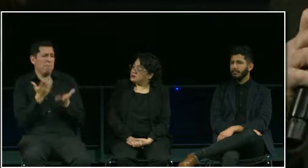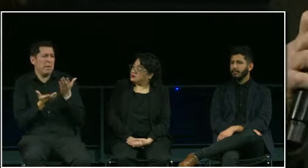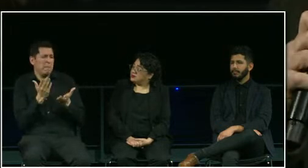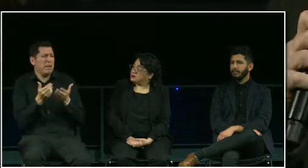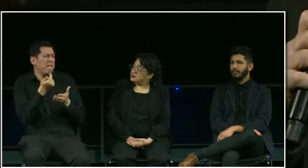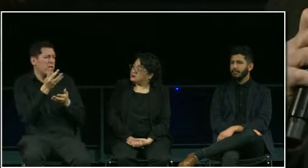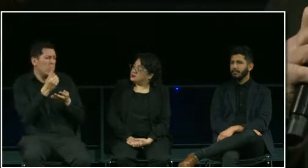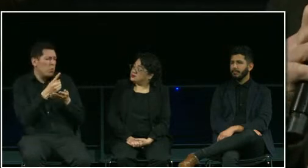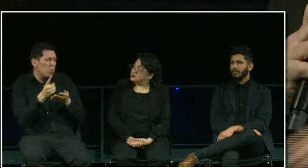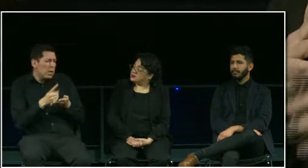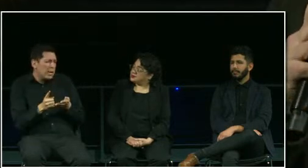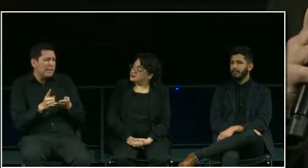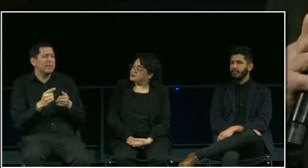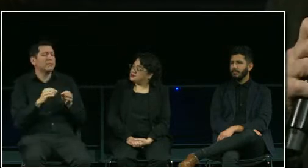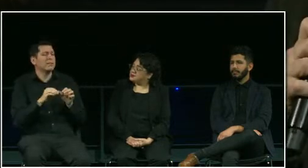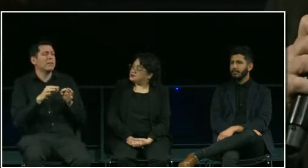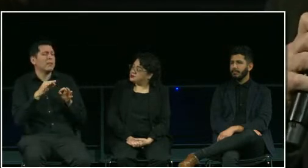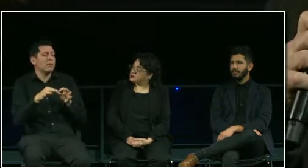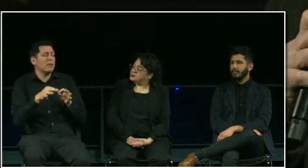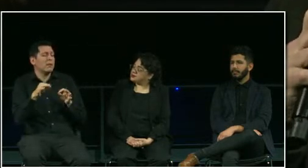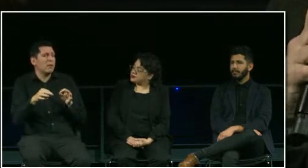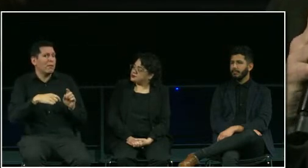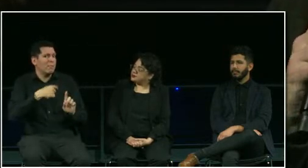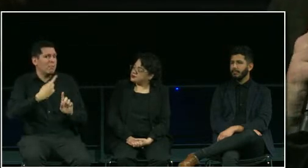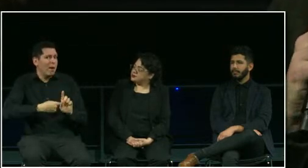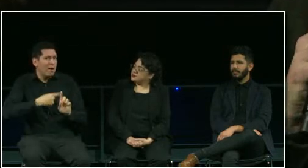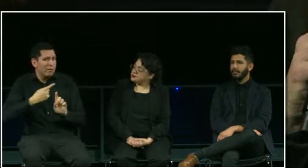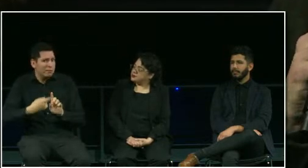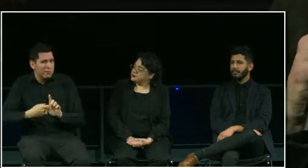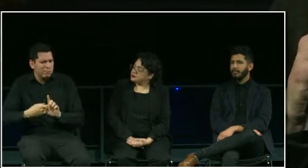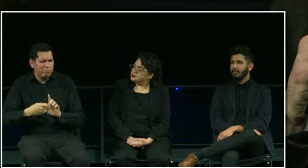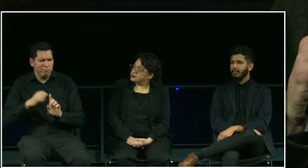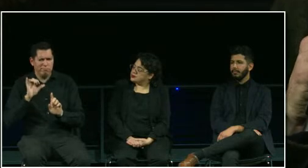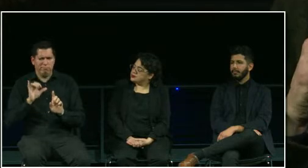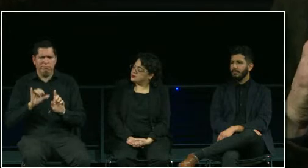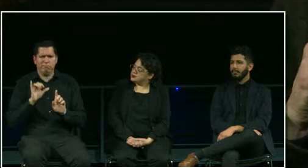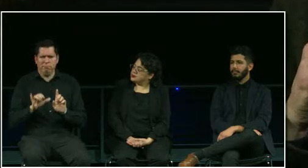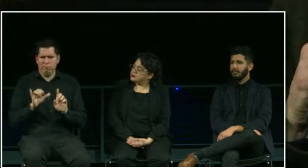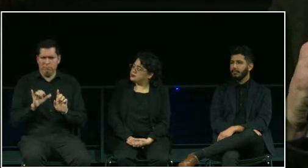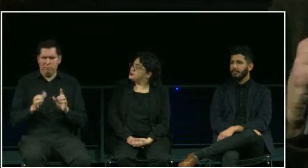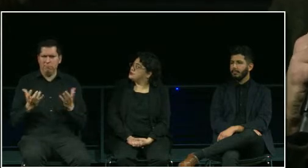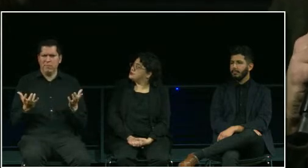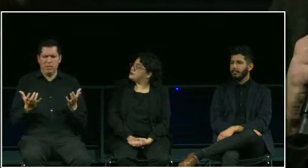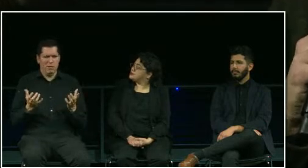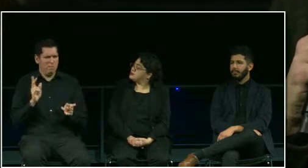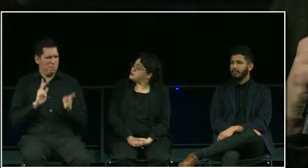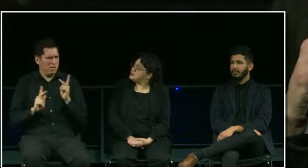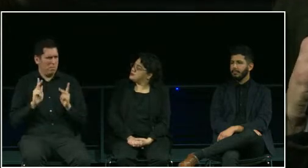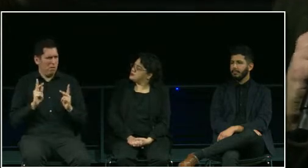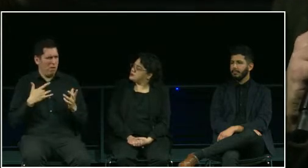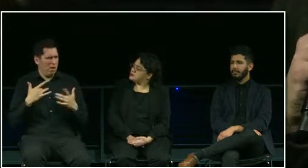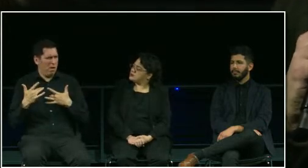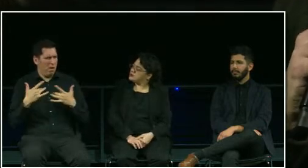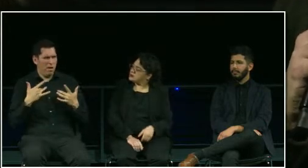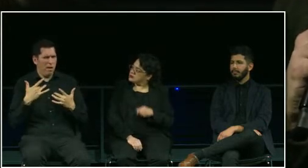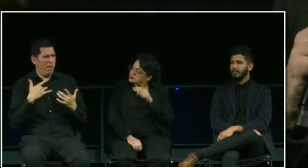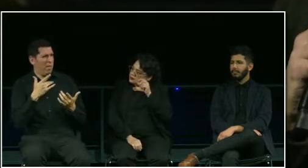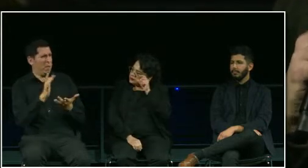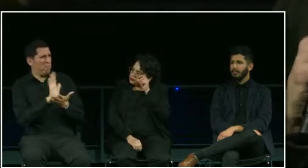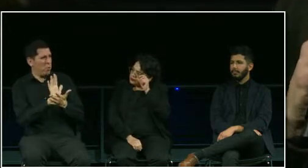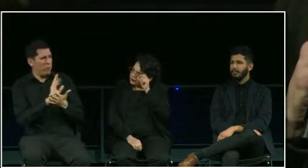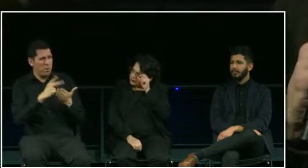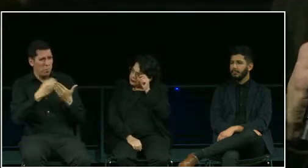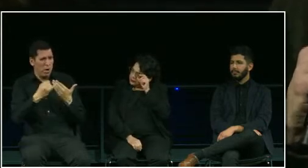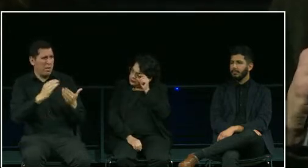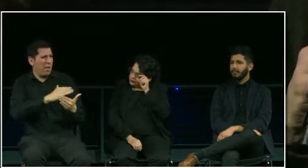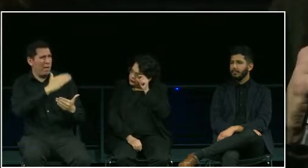couple weeks, and then went on into months. And then I think people began to get concerned that we were never going to finish this movie